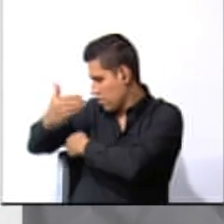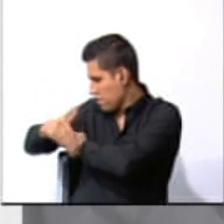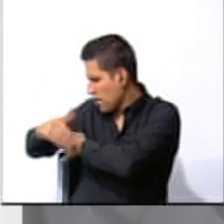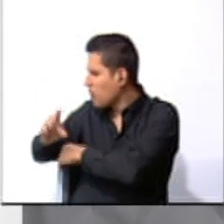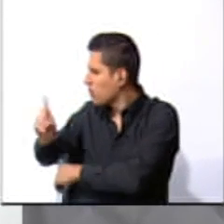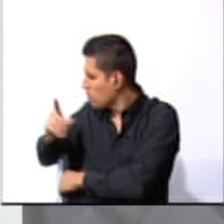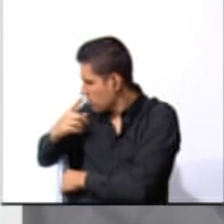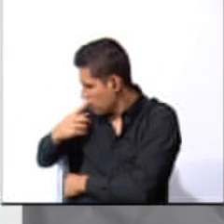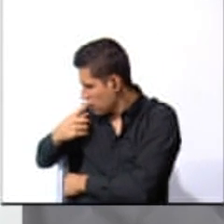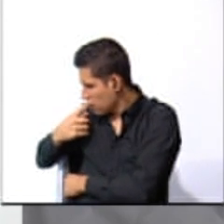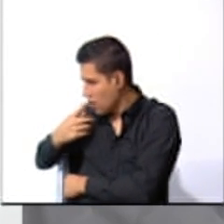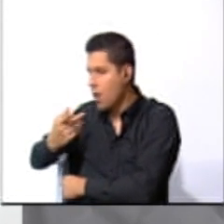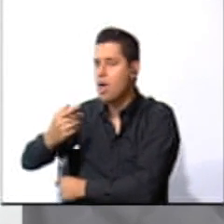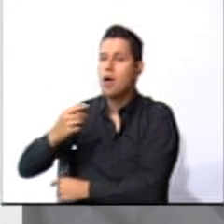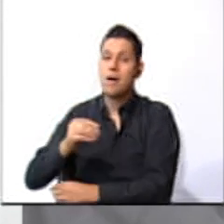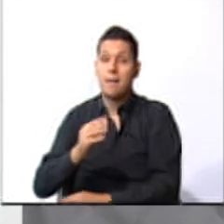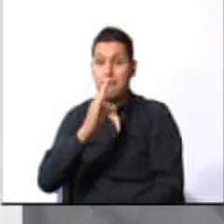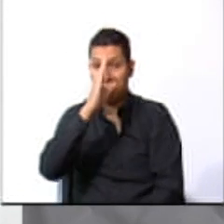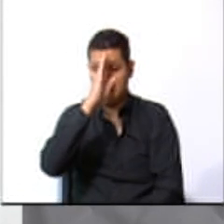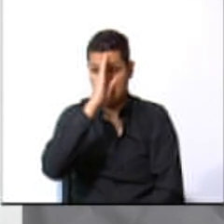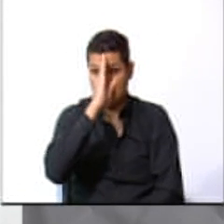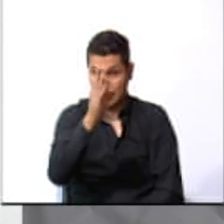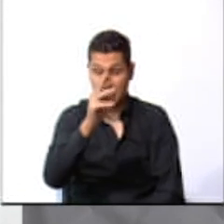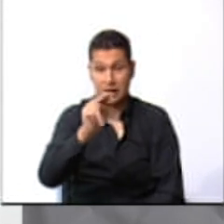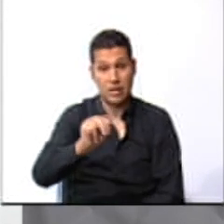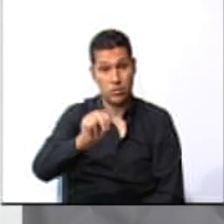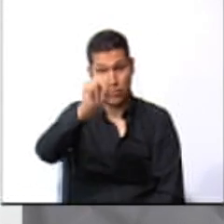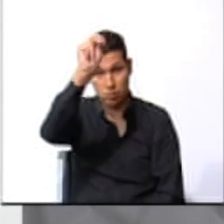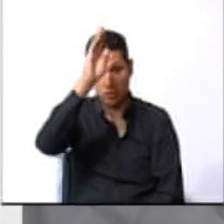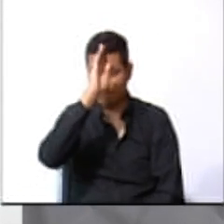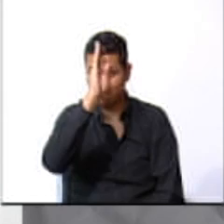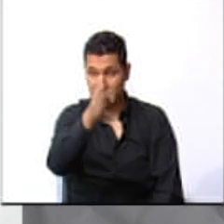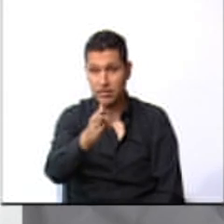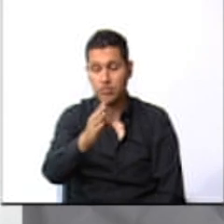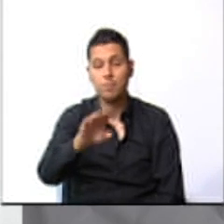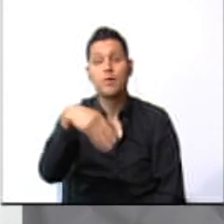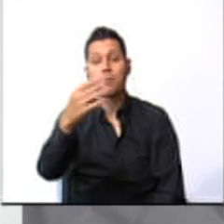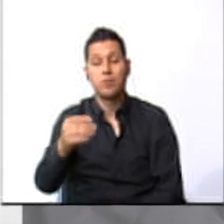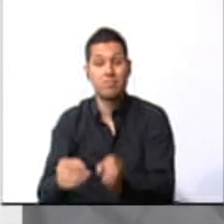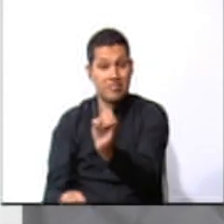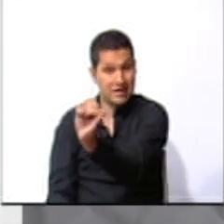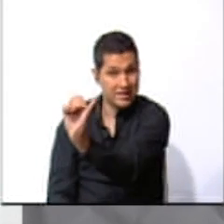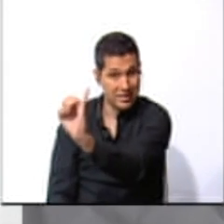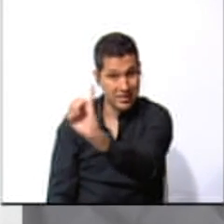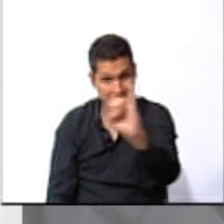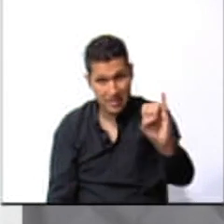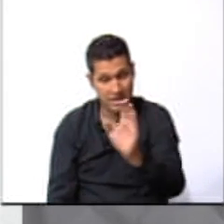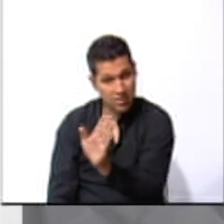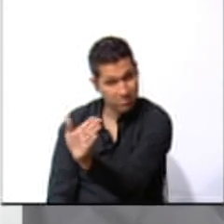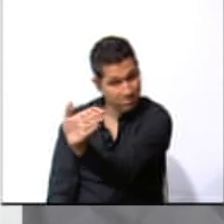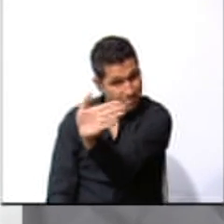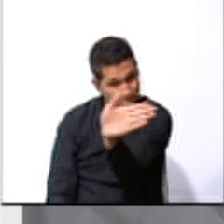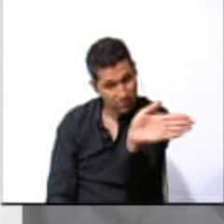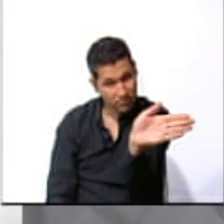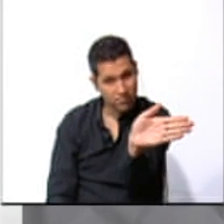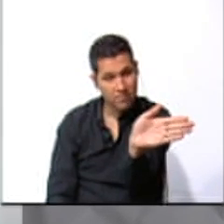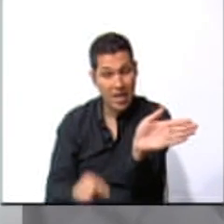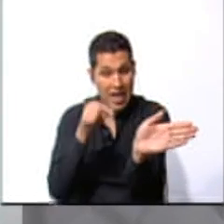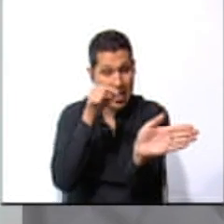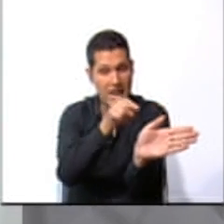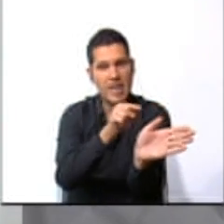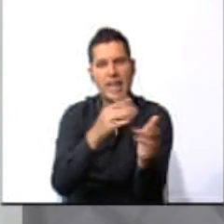Go to the north, turn left. The bakery is between